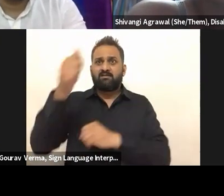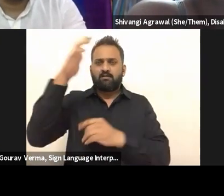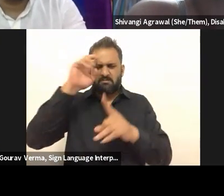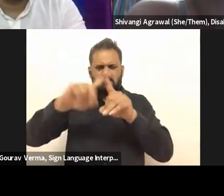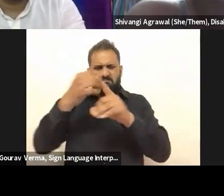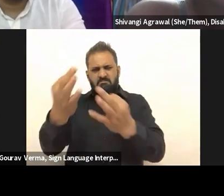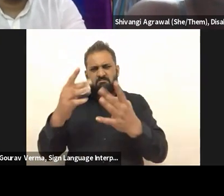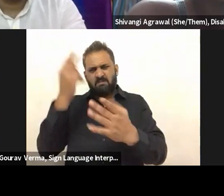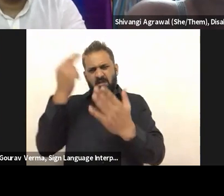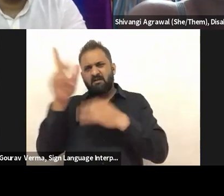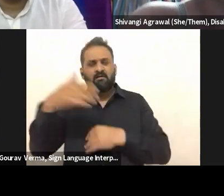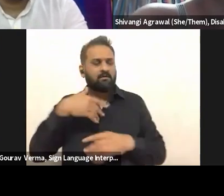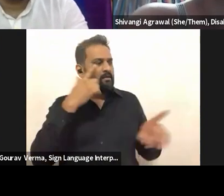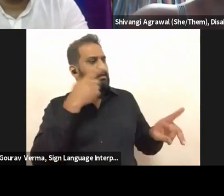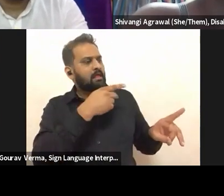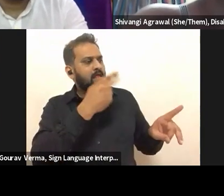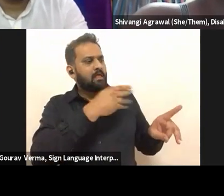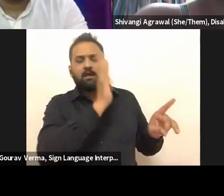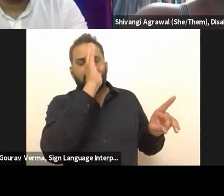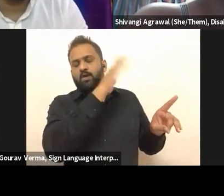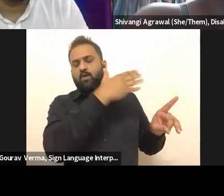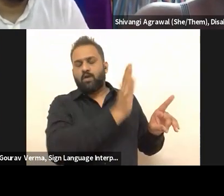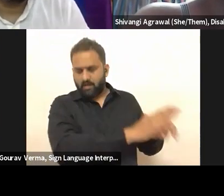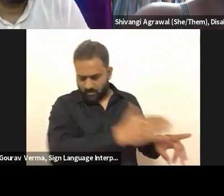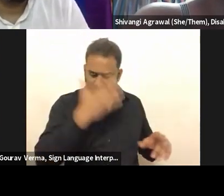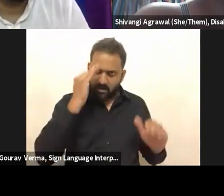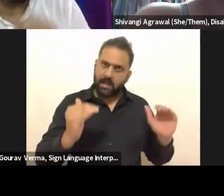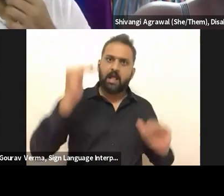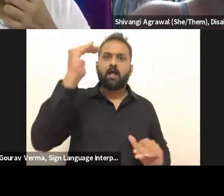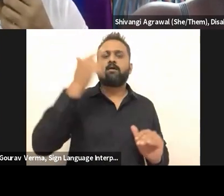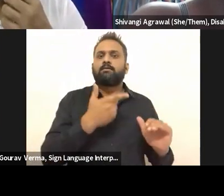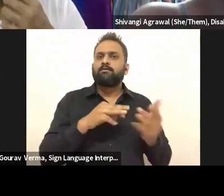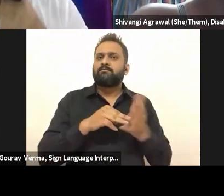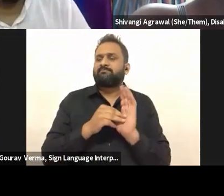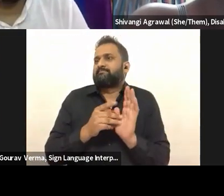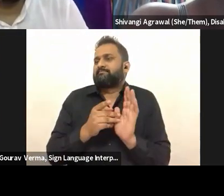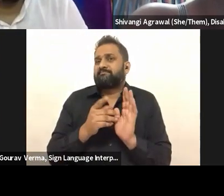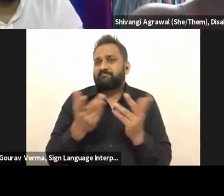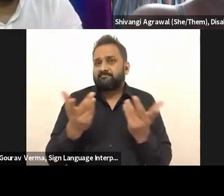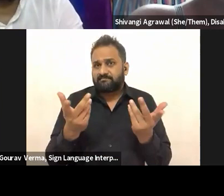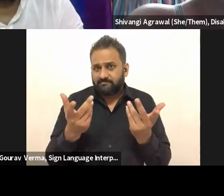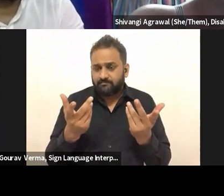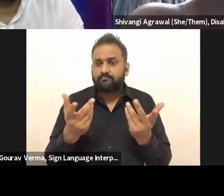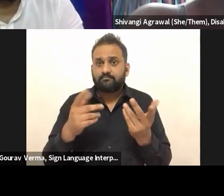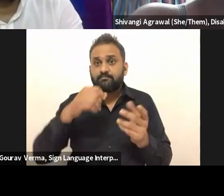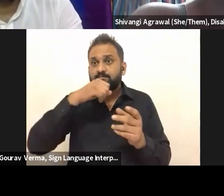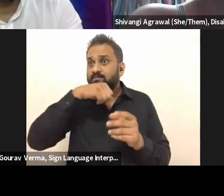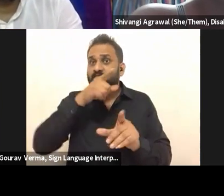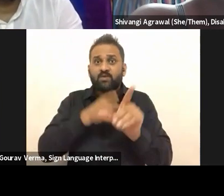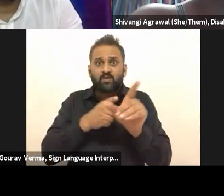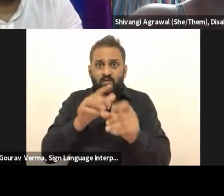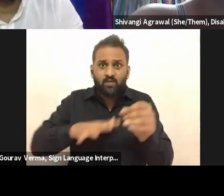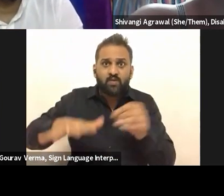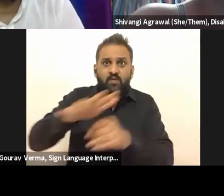artist themselves. And I think a lot of like youth with disabilities are like questioning